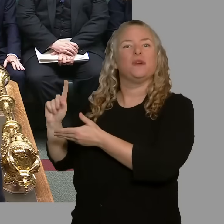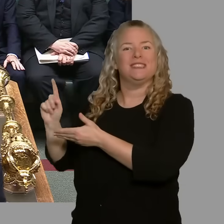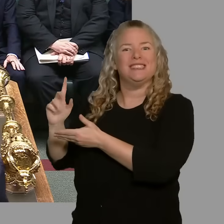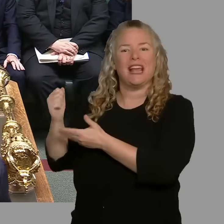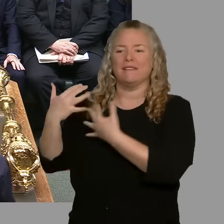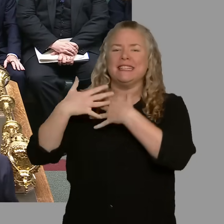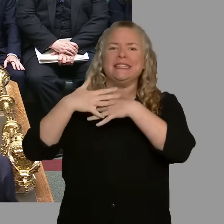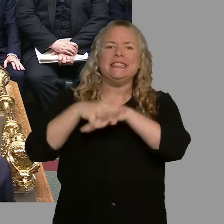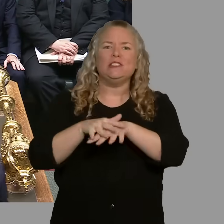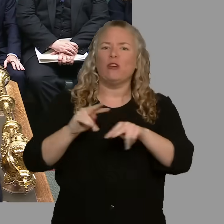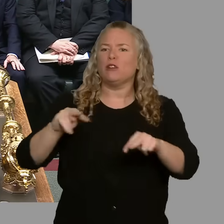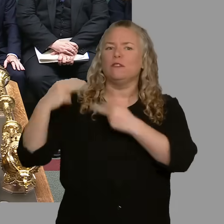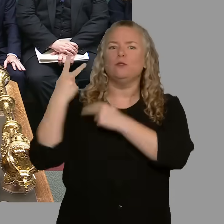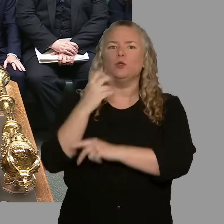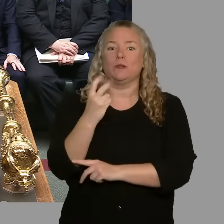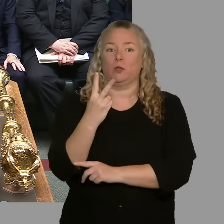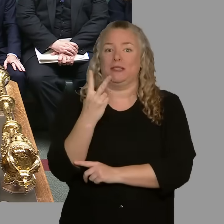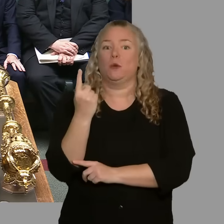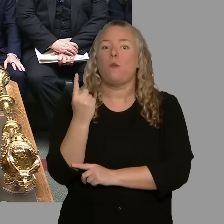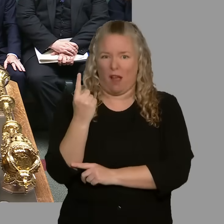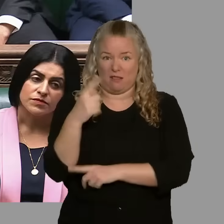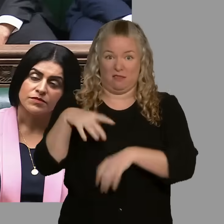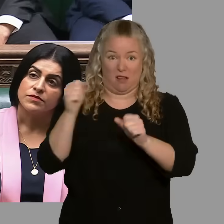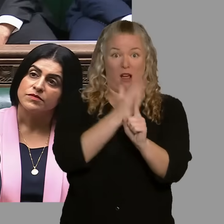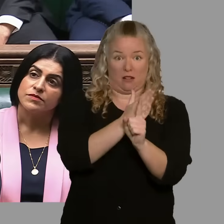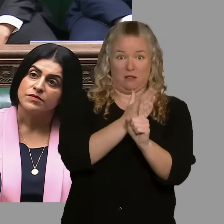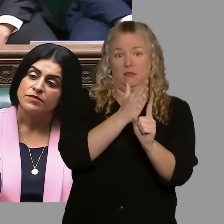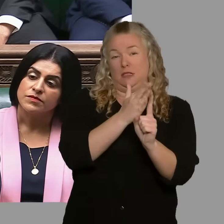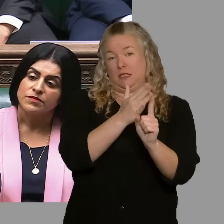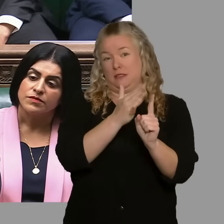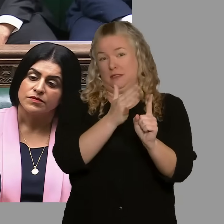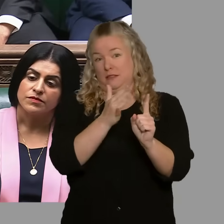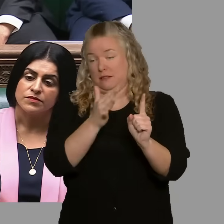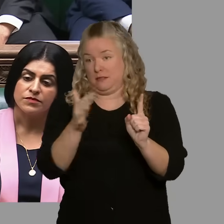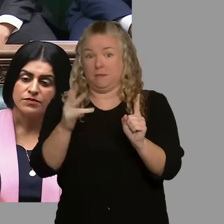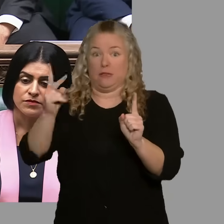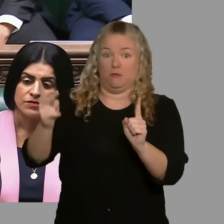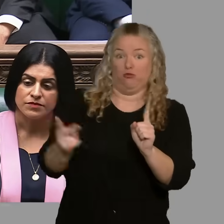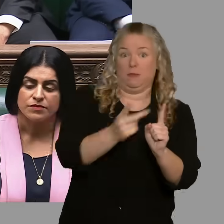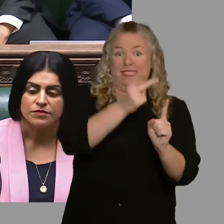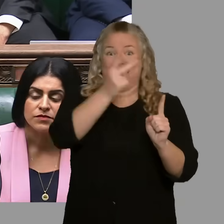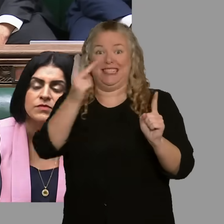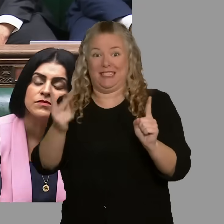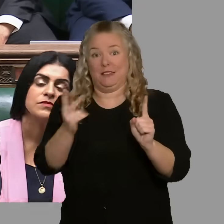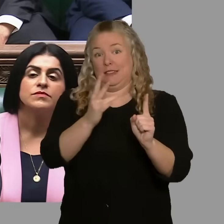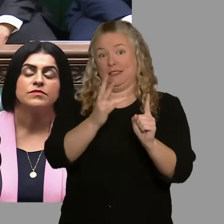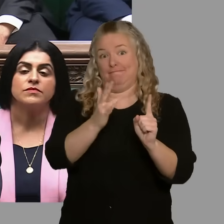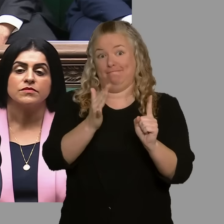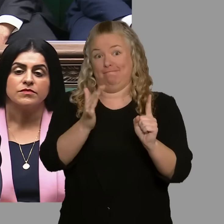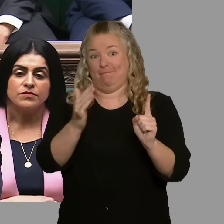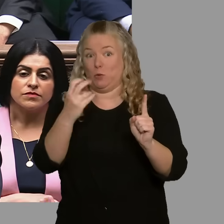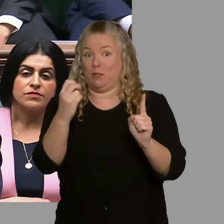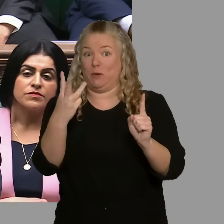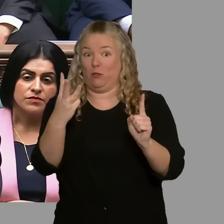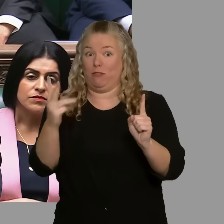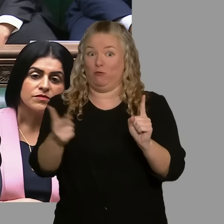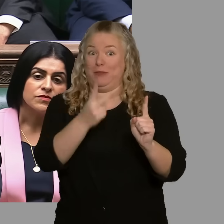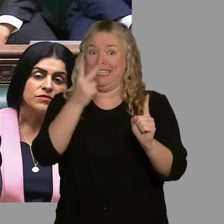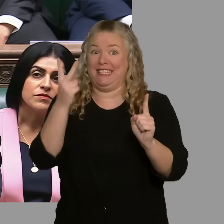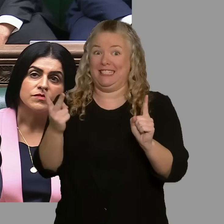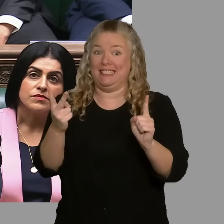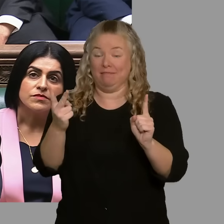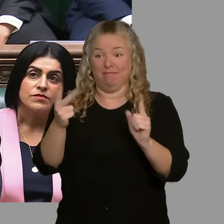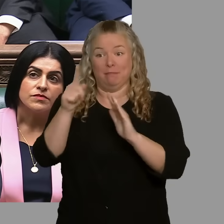setting out their policy. These statements of government policy were very carefully worded to not